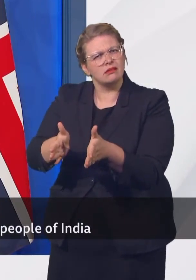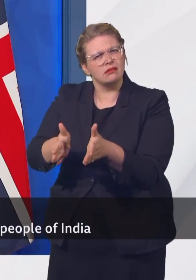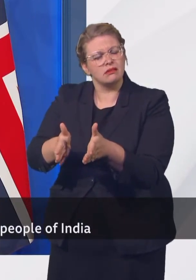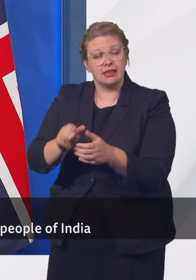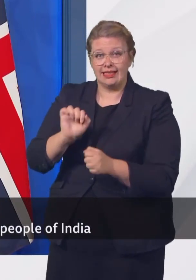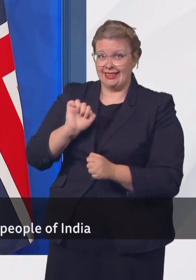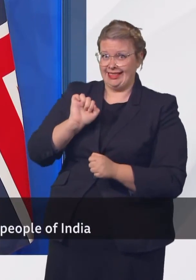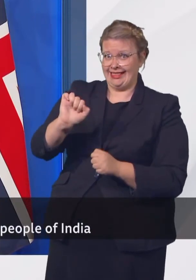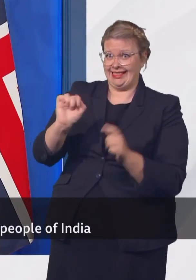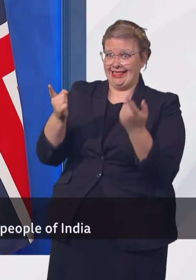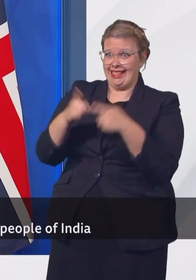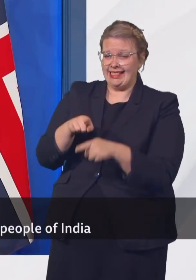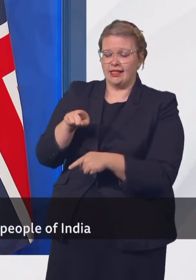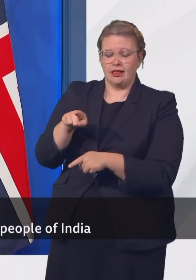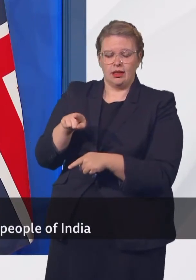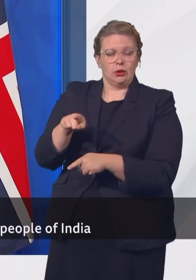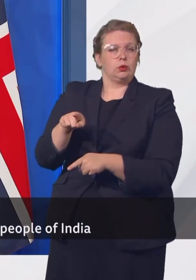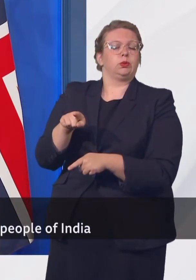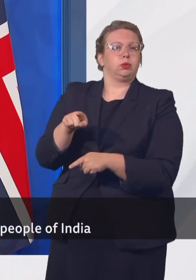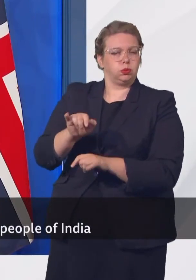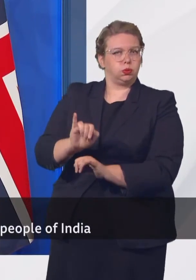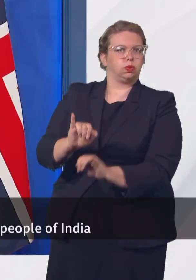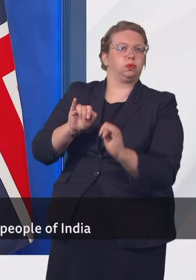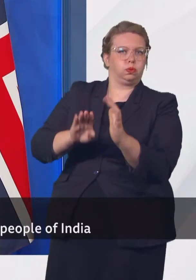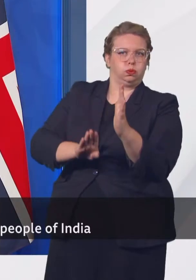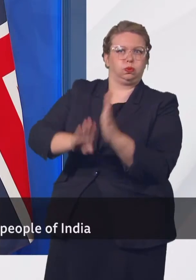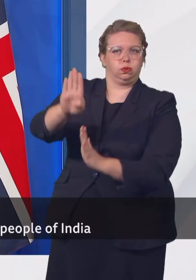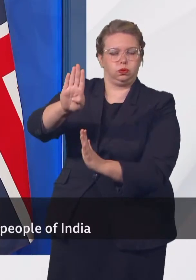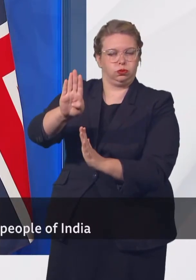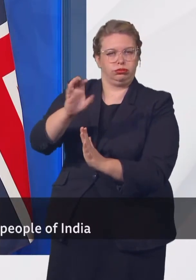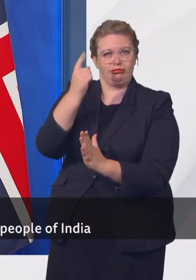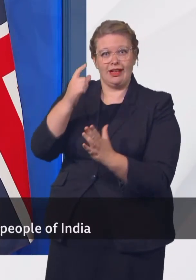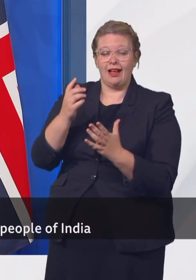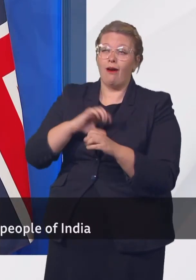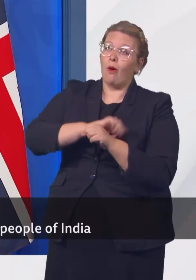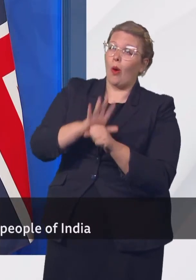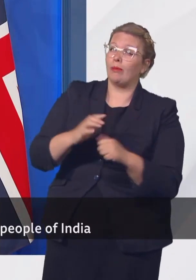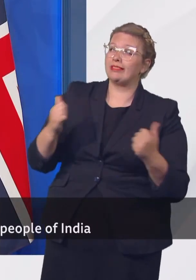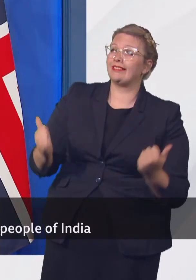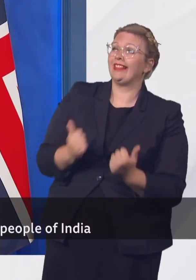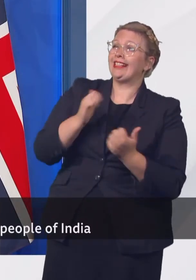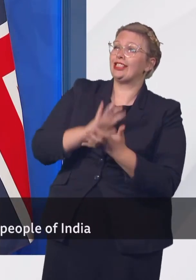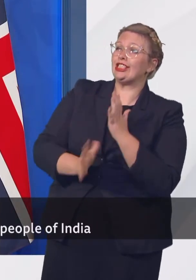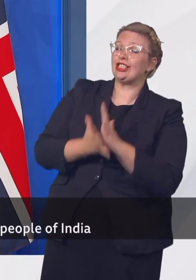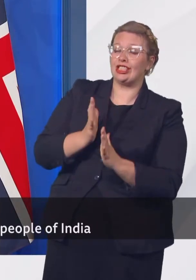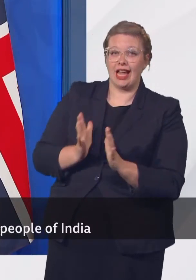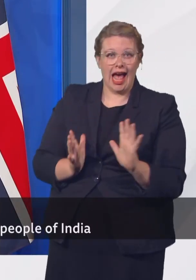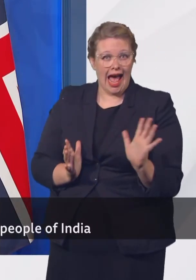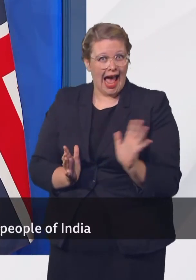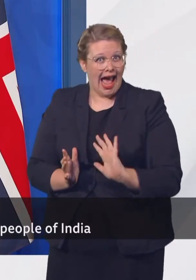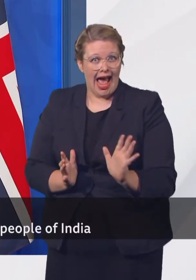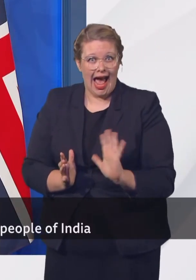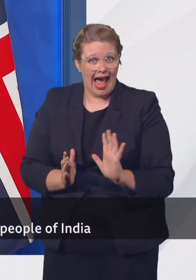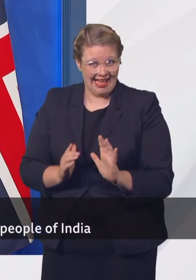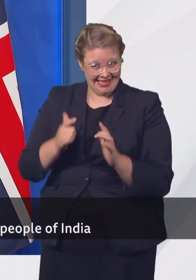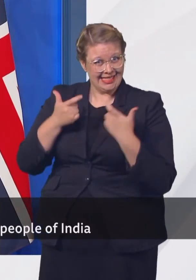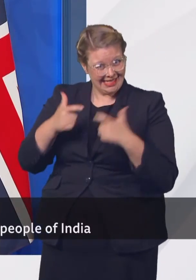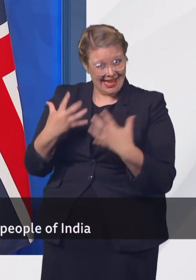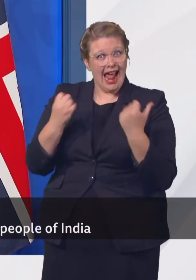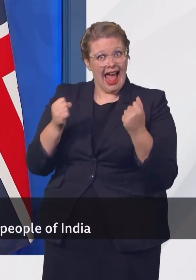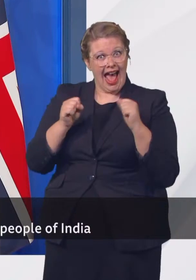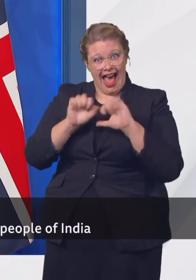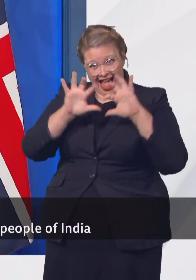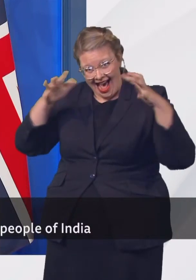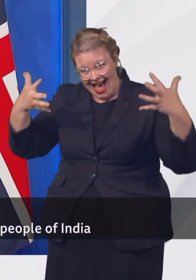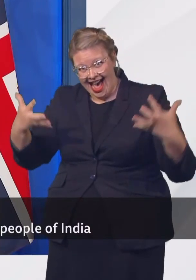a stark reminder that this isn't over yet. It shows how important it is that